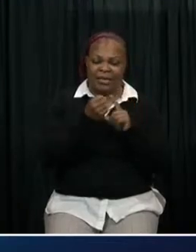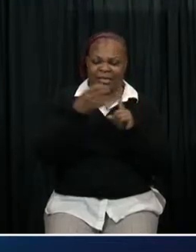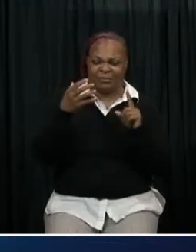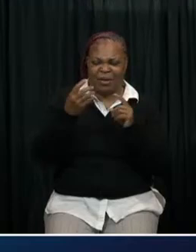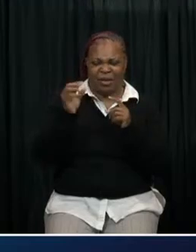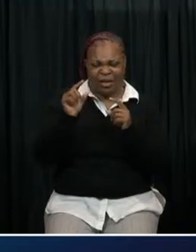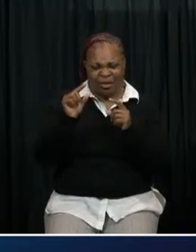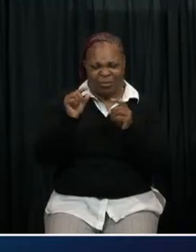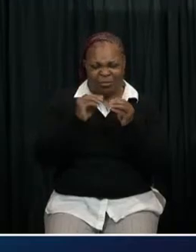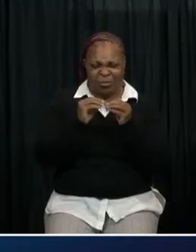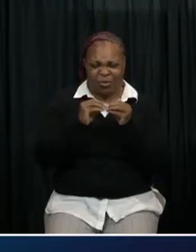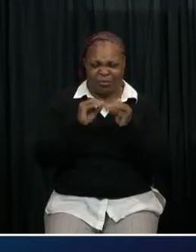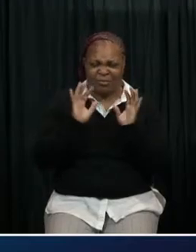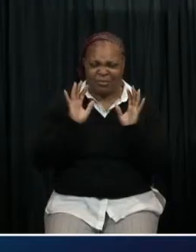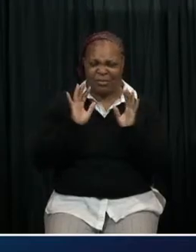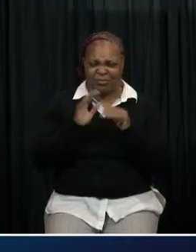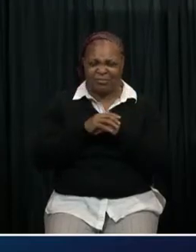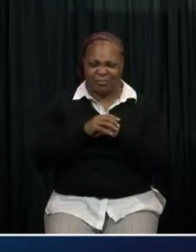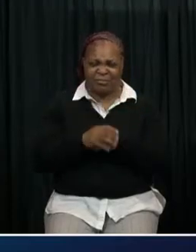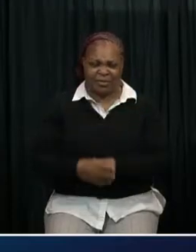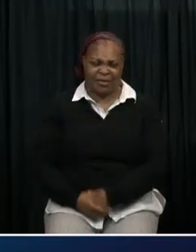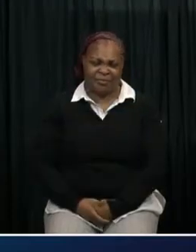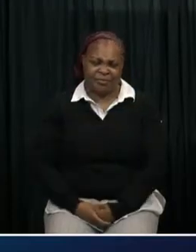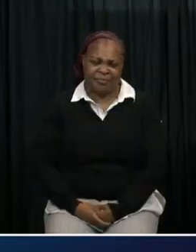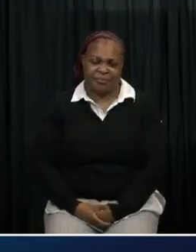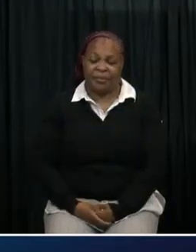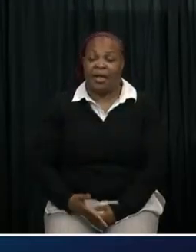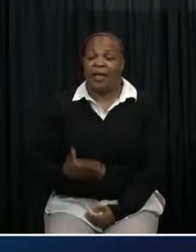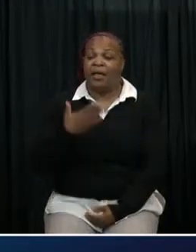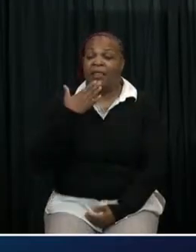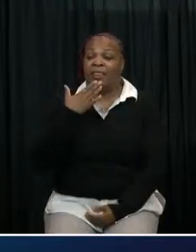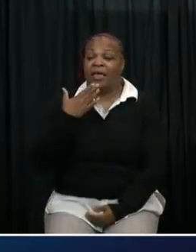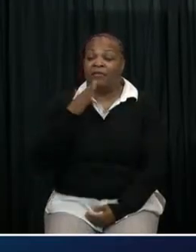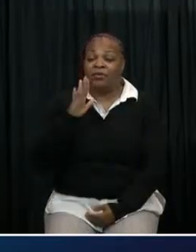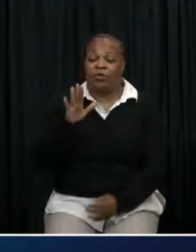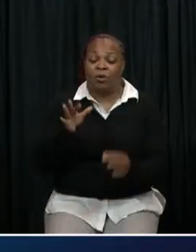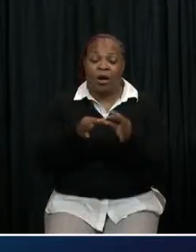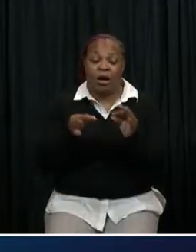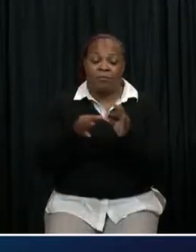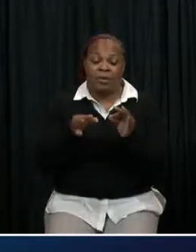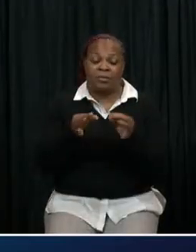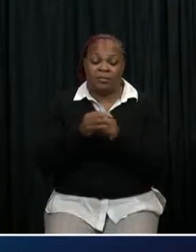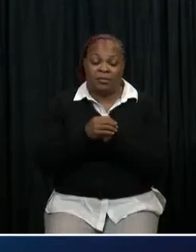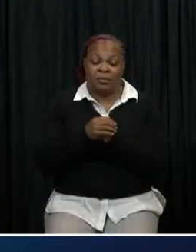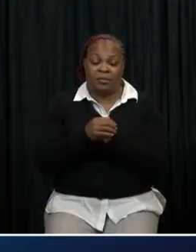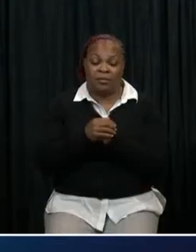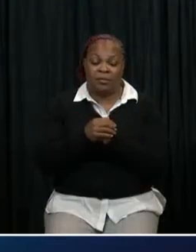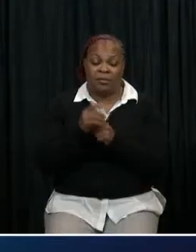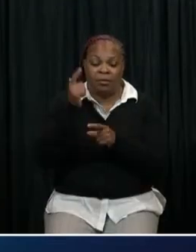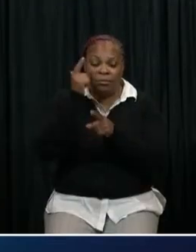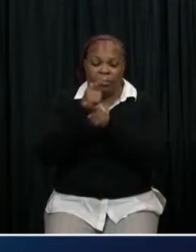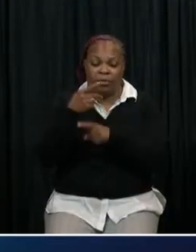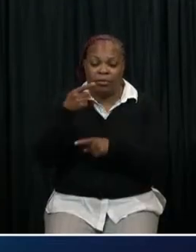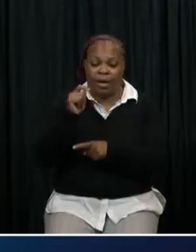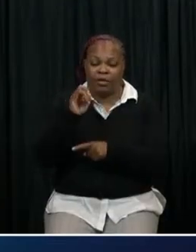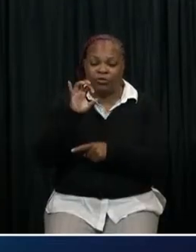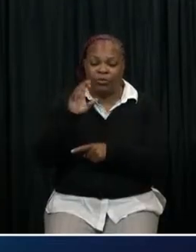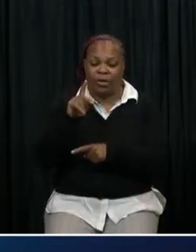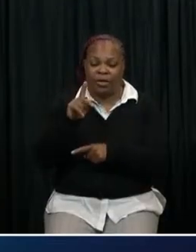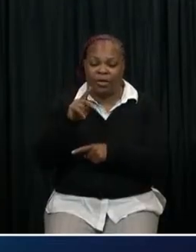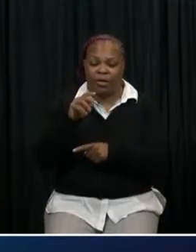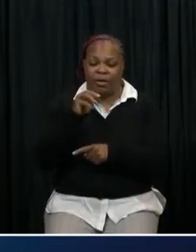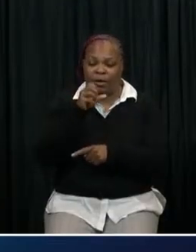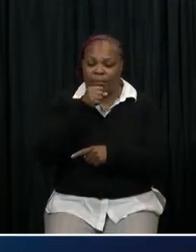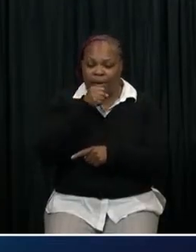very much for including this. Thank you for your comments, Brother Patrick. Then we have in mic number